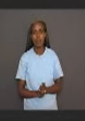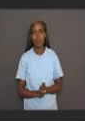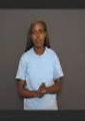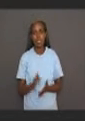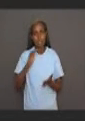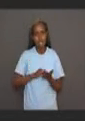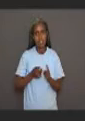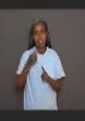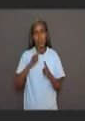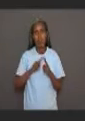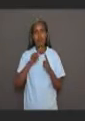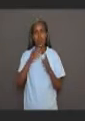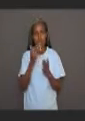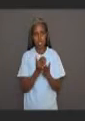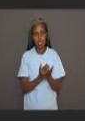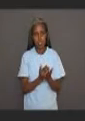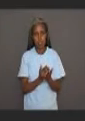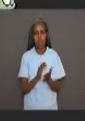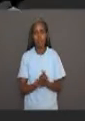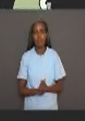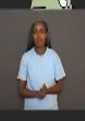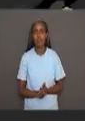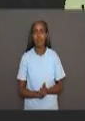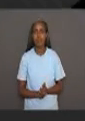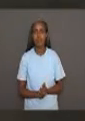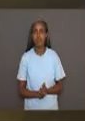Let's get back to our lesson.